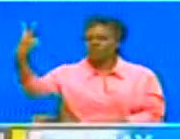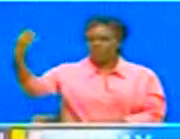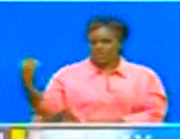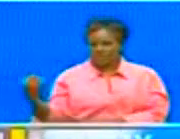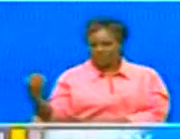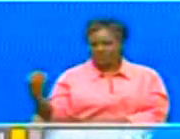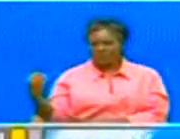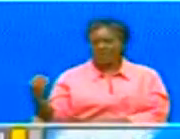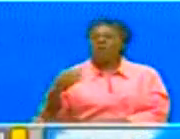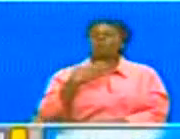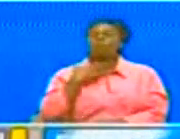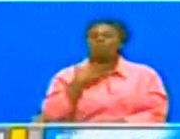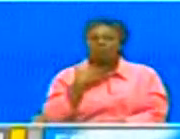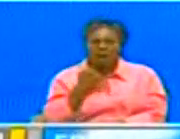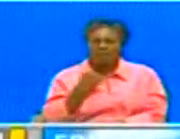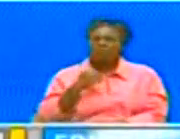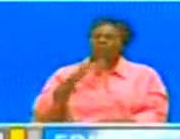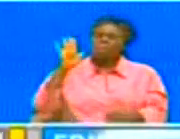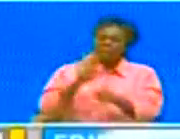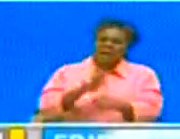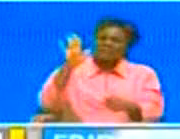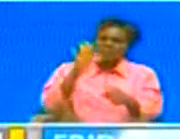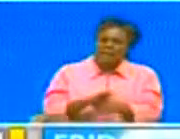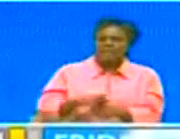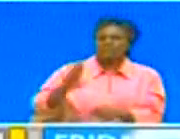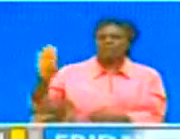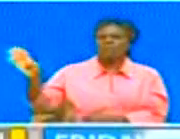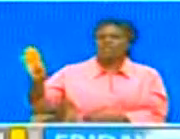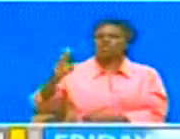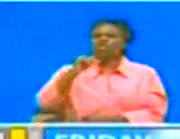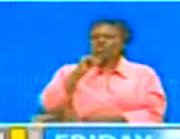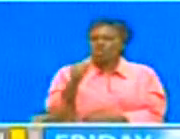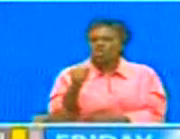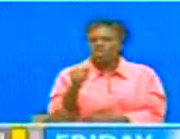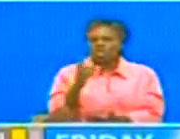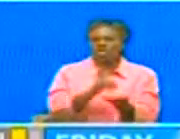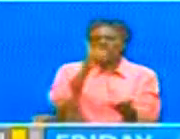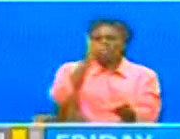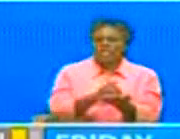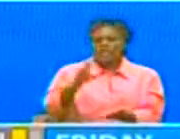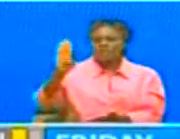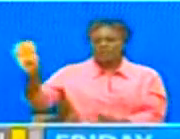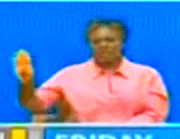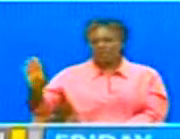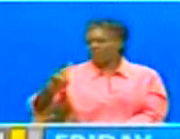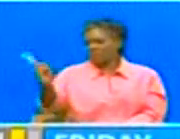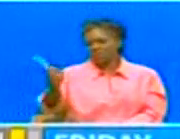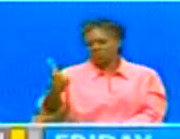to be a dollar billionaire, not a shilling billionaire. All right.